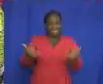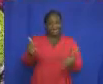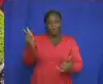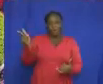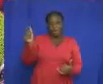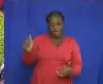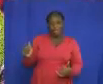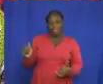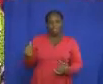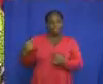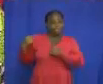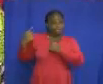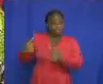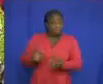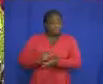ani baane.